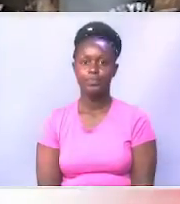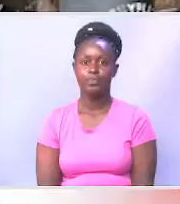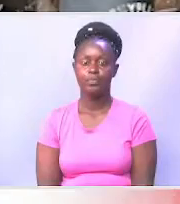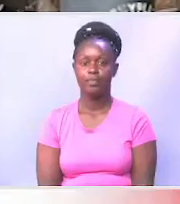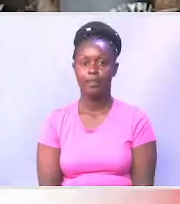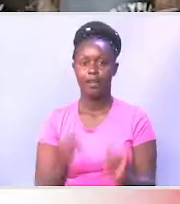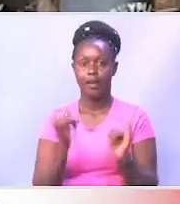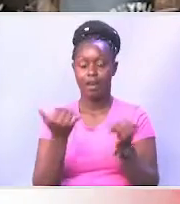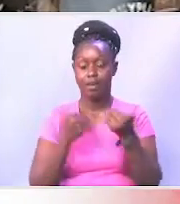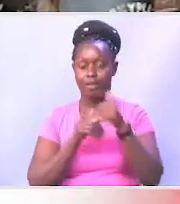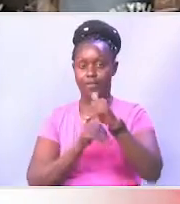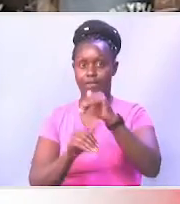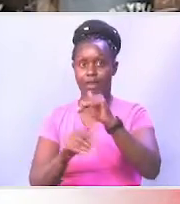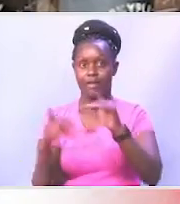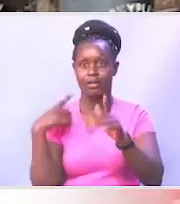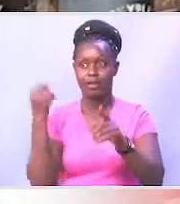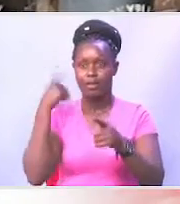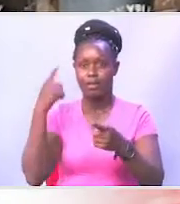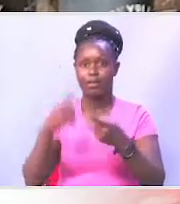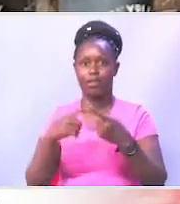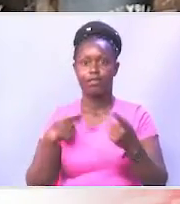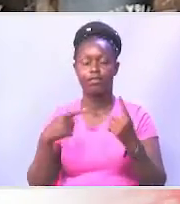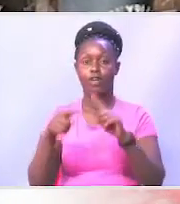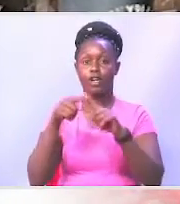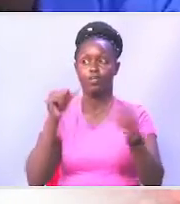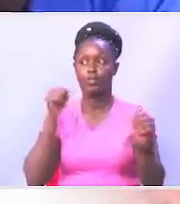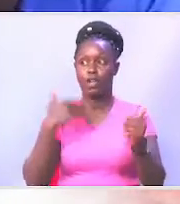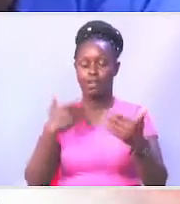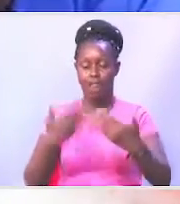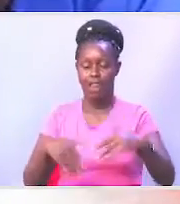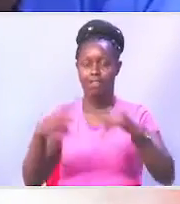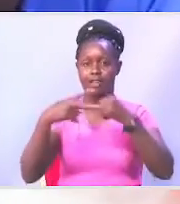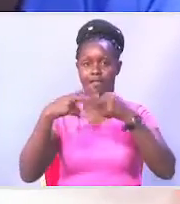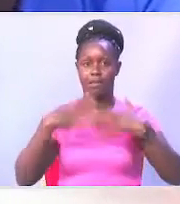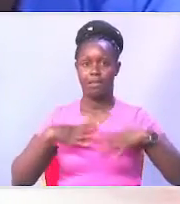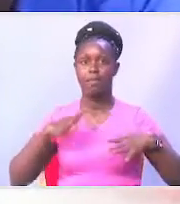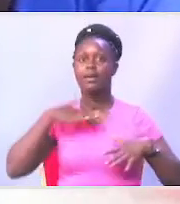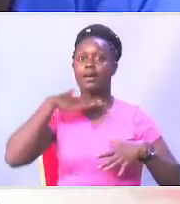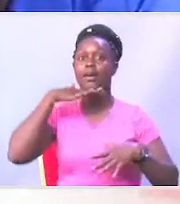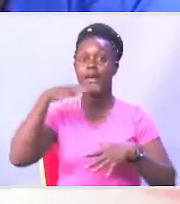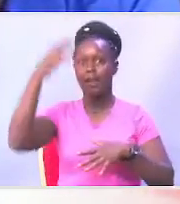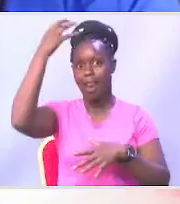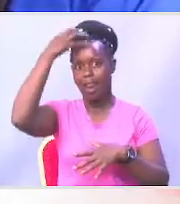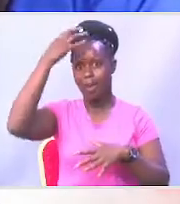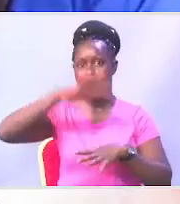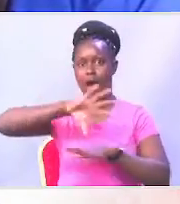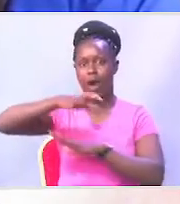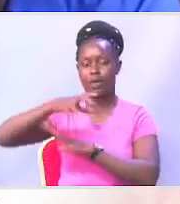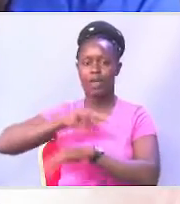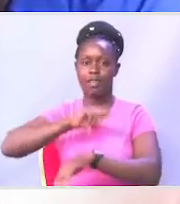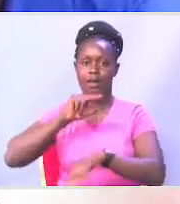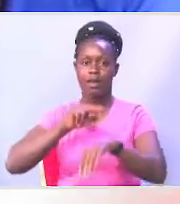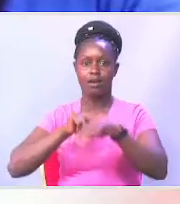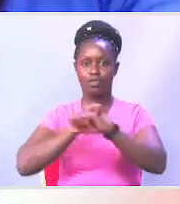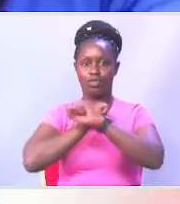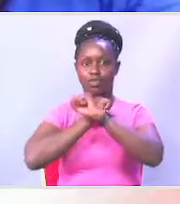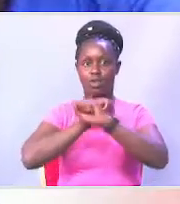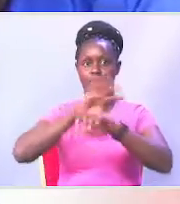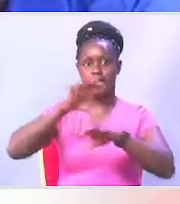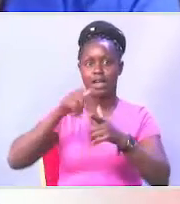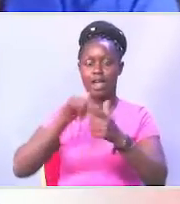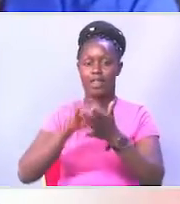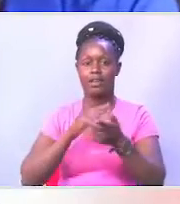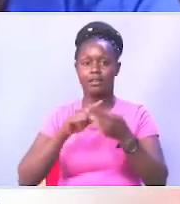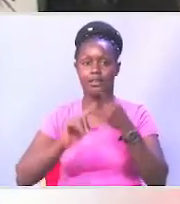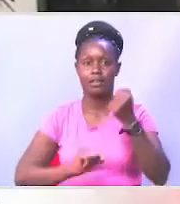Following the recent spate of barbaric killings that have left 7 people dead in Lamu County, the National Security Council that is chaired